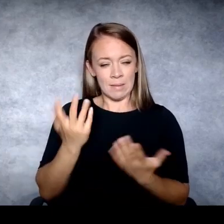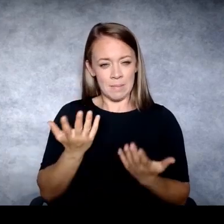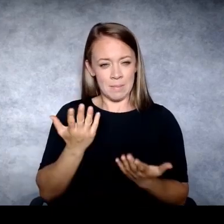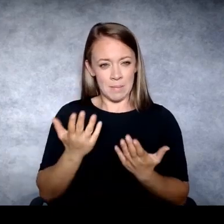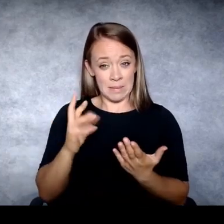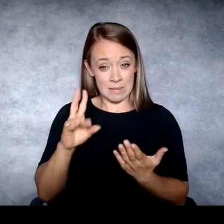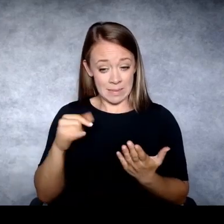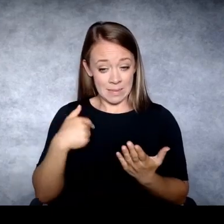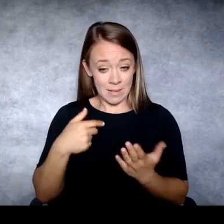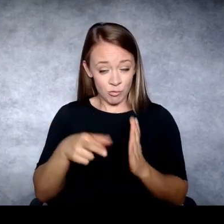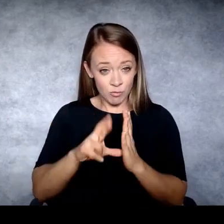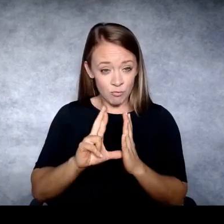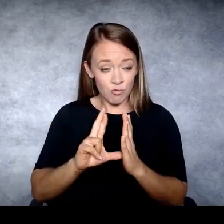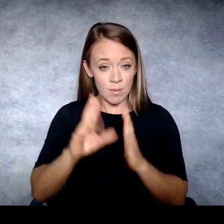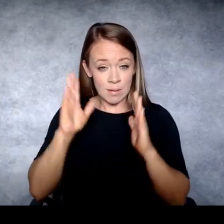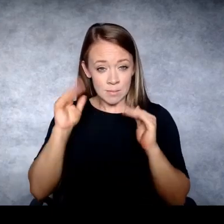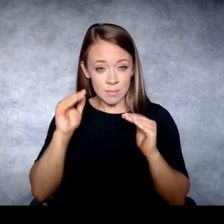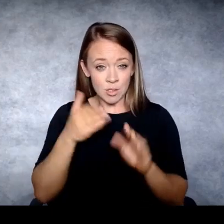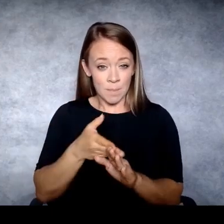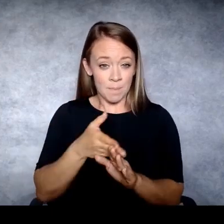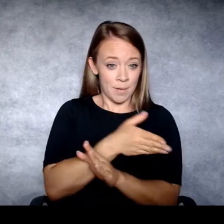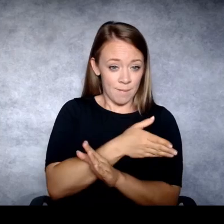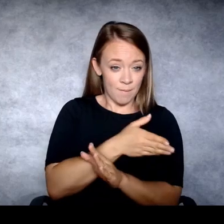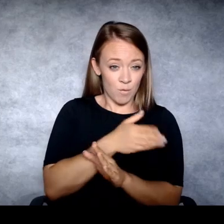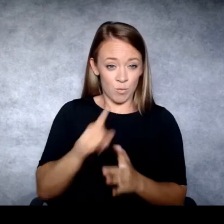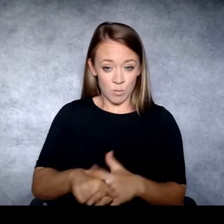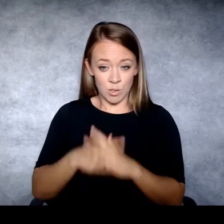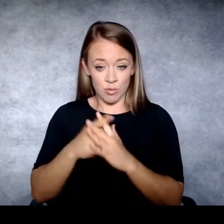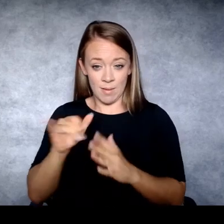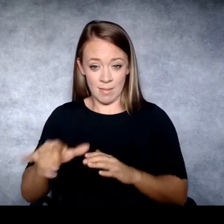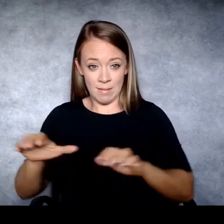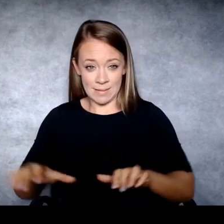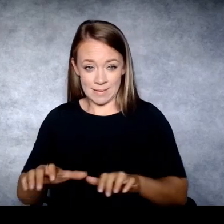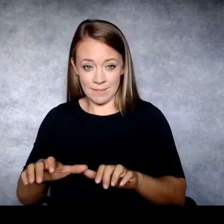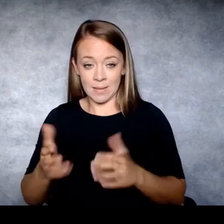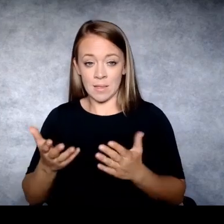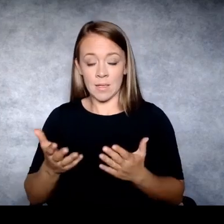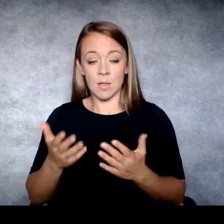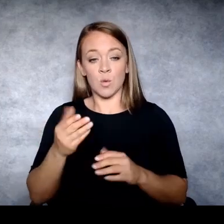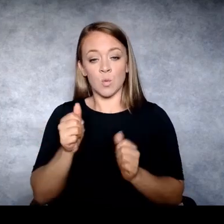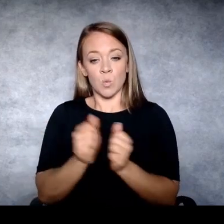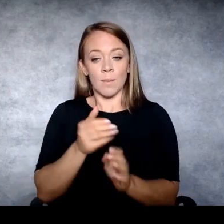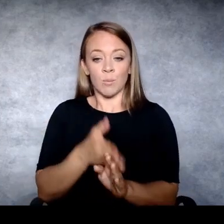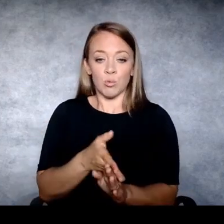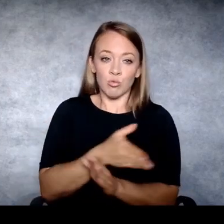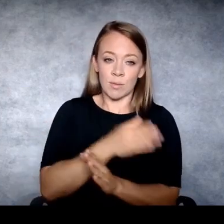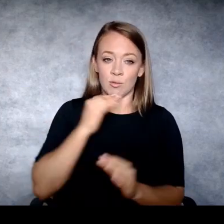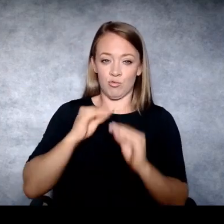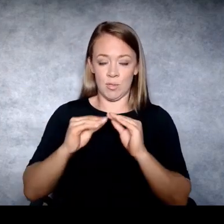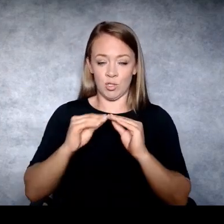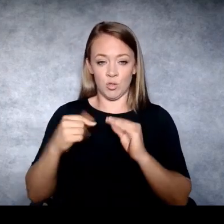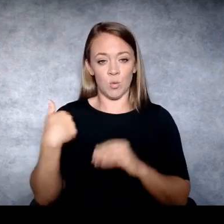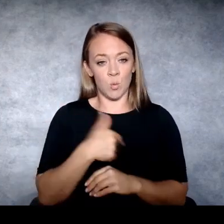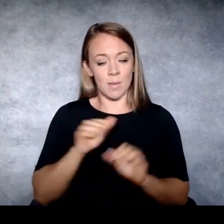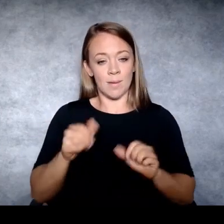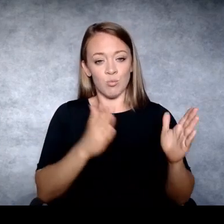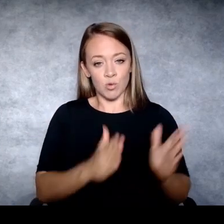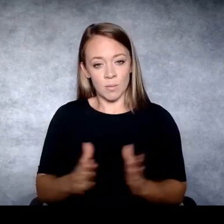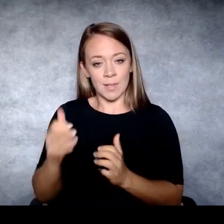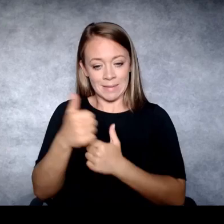setting prior to the transition. With pre-correction, we prepare students step by step to minimize surprises